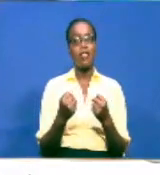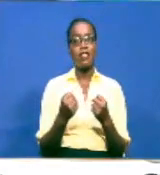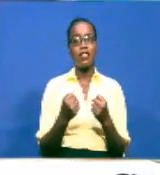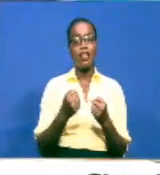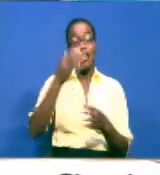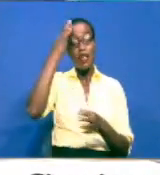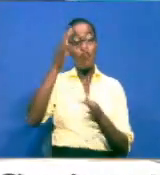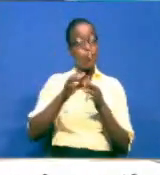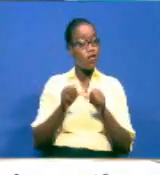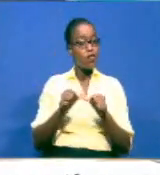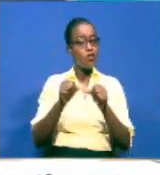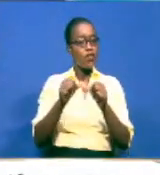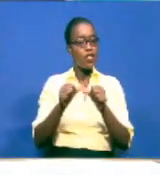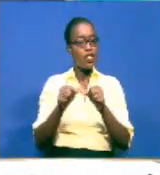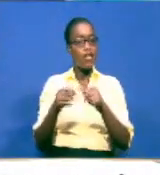faith, is